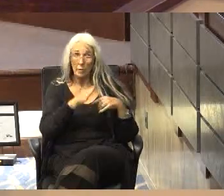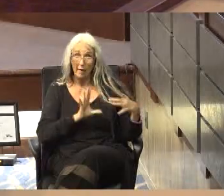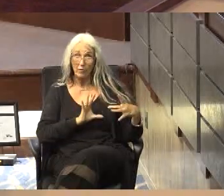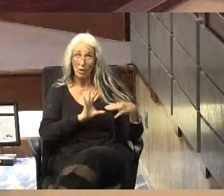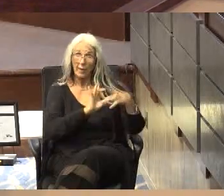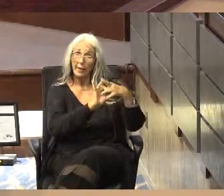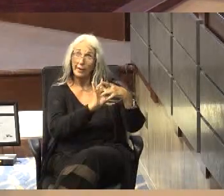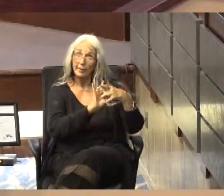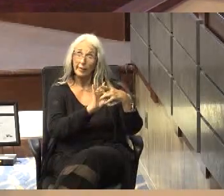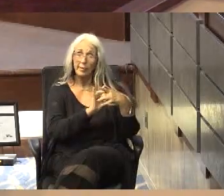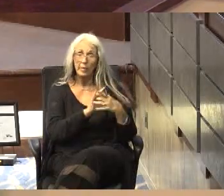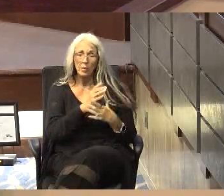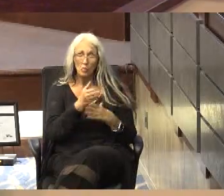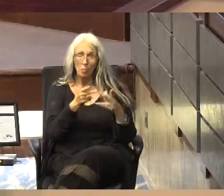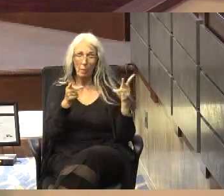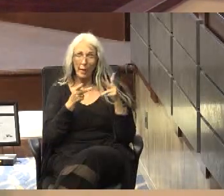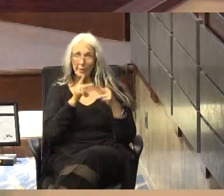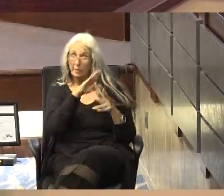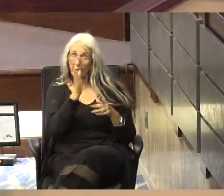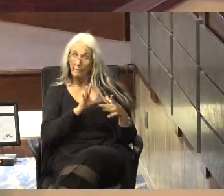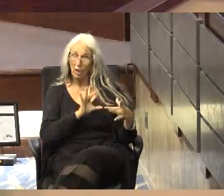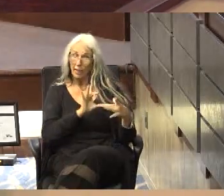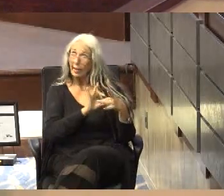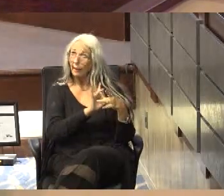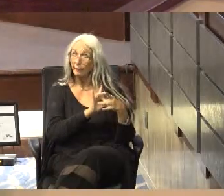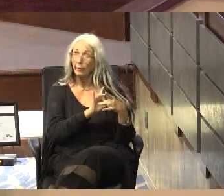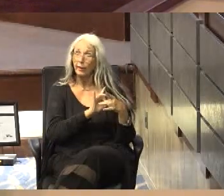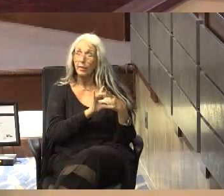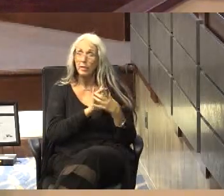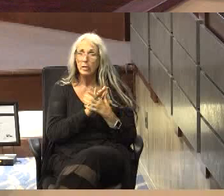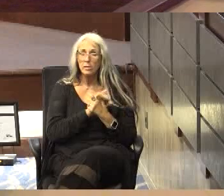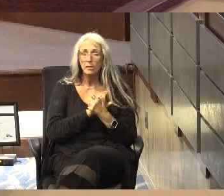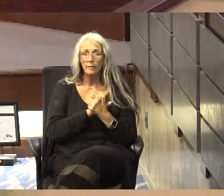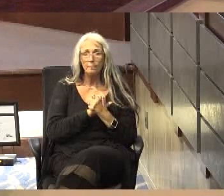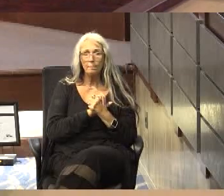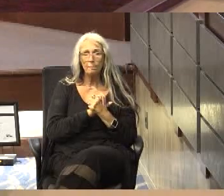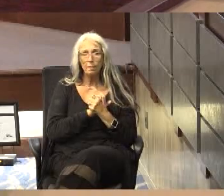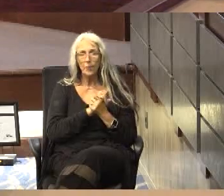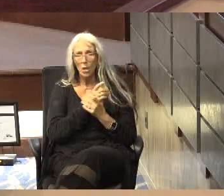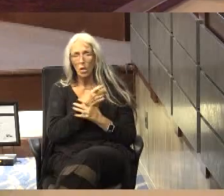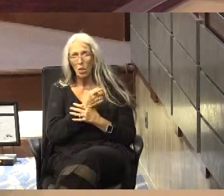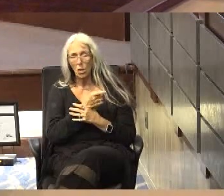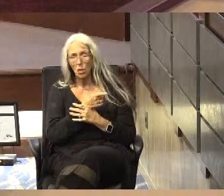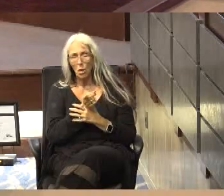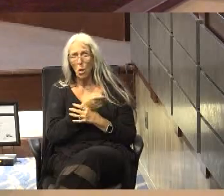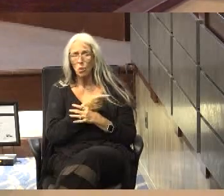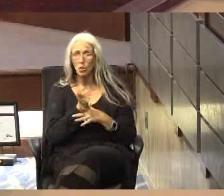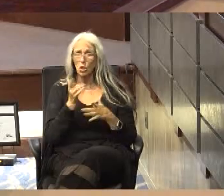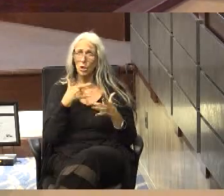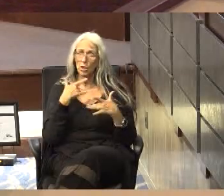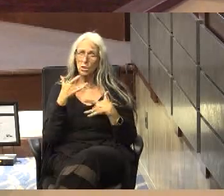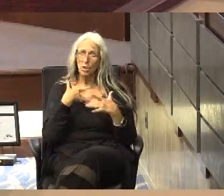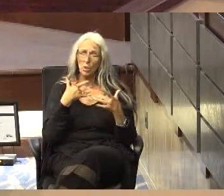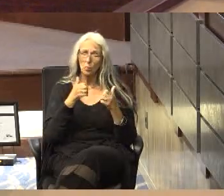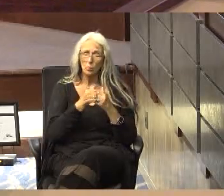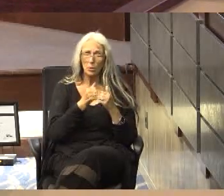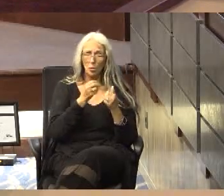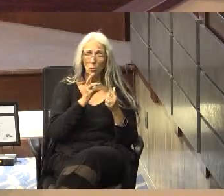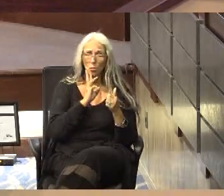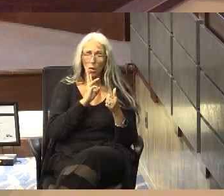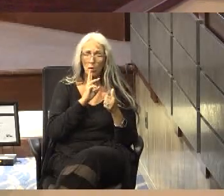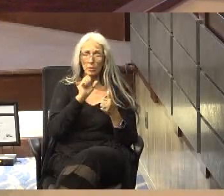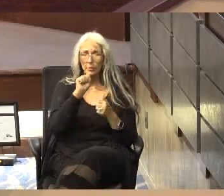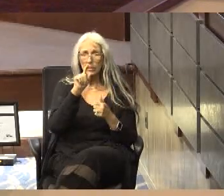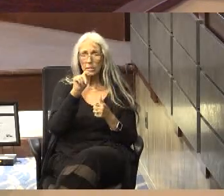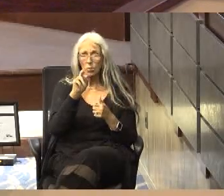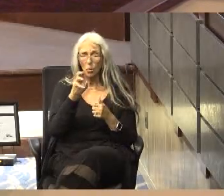were put in place and never connected. Those are concerned sewer, water, storm?